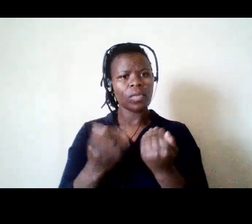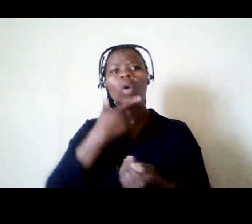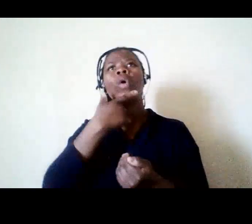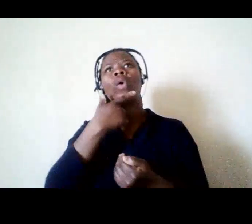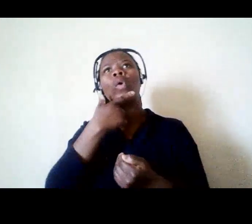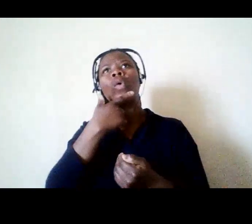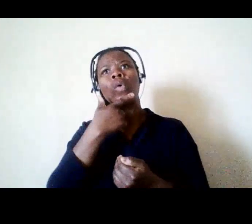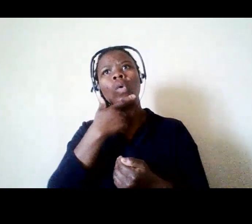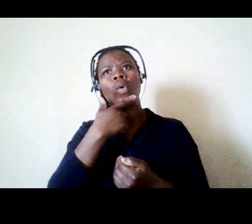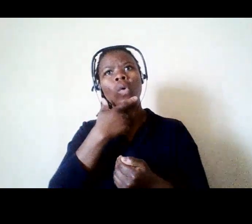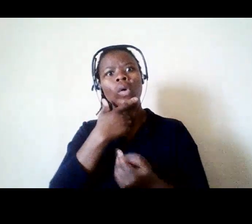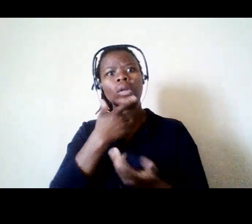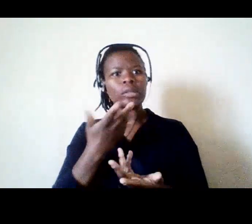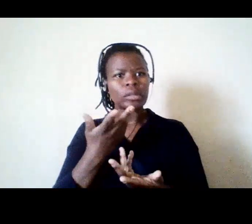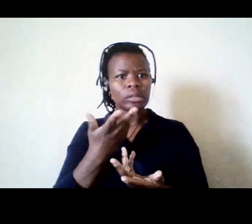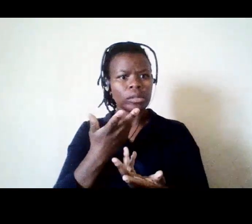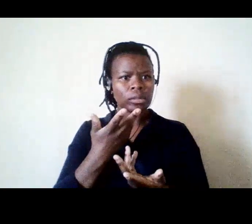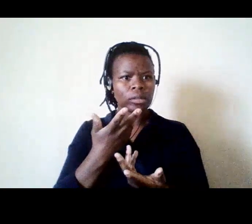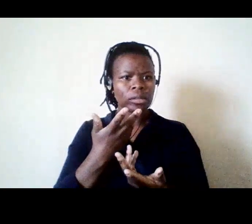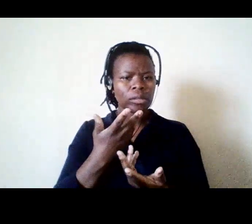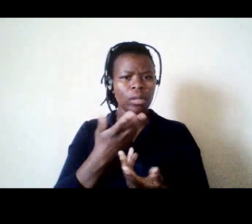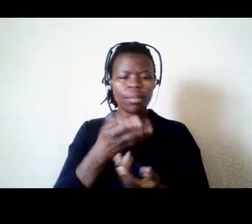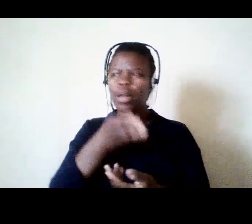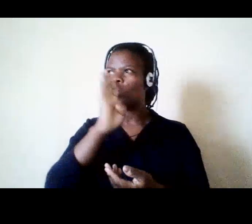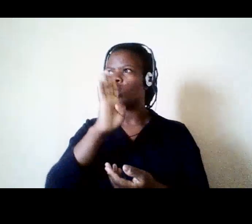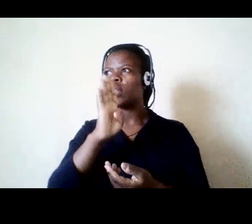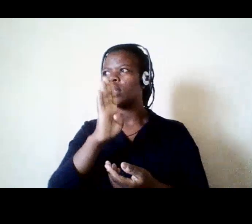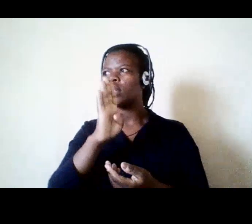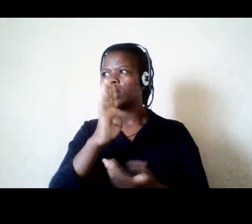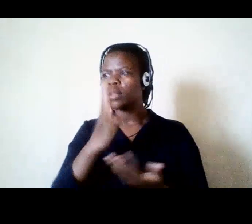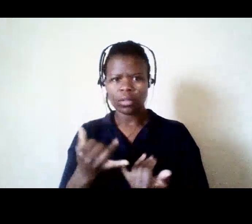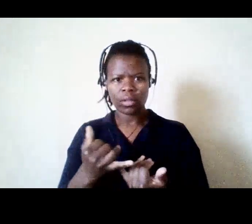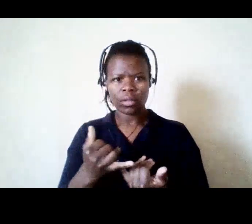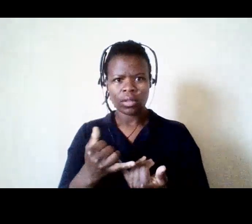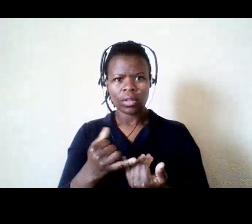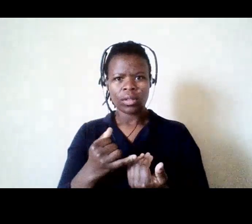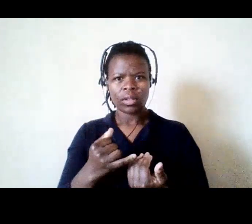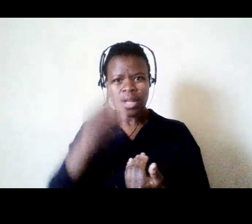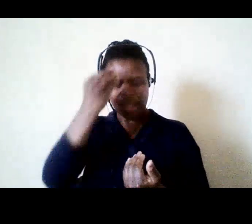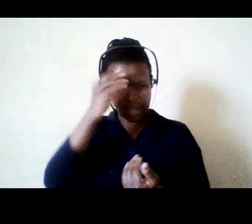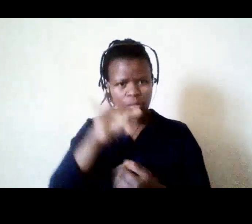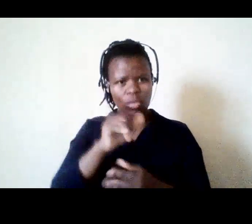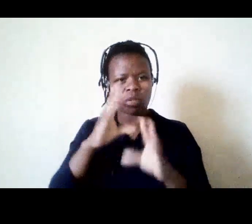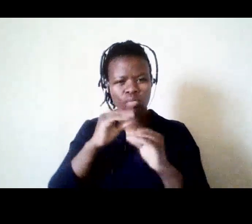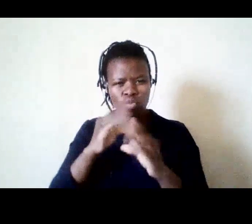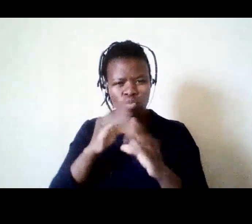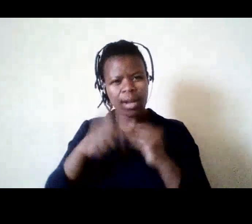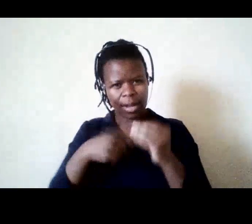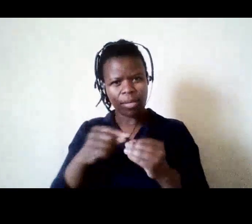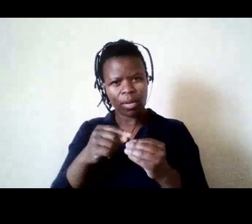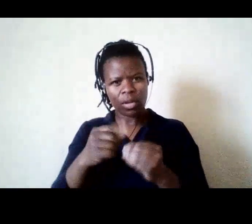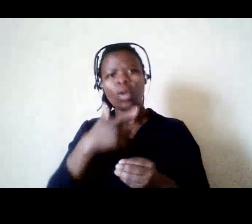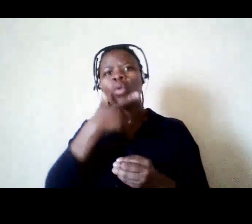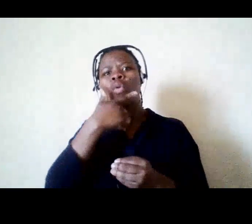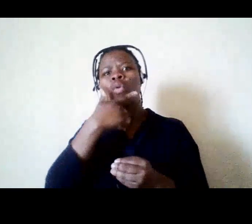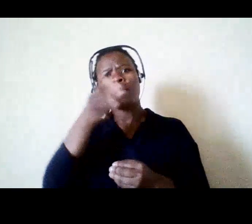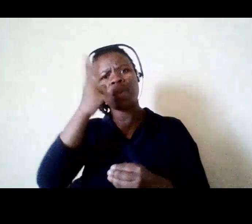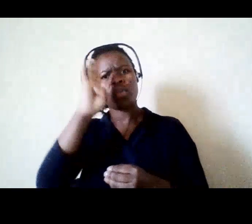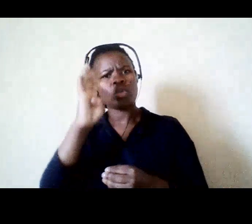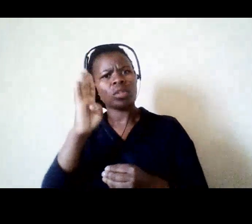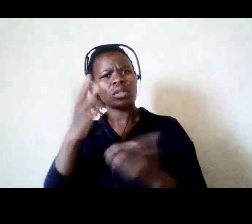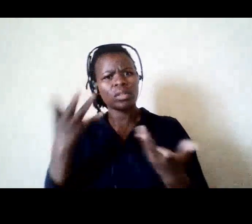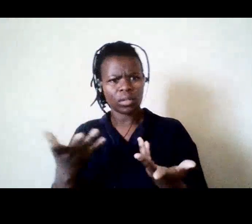my goodness, what is the job? So that's what Chantal is talking about. You go, oh my goodness, here she goes again. She's the person that is